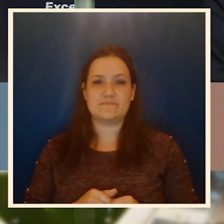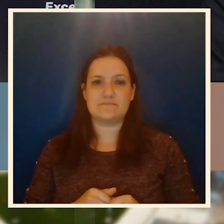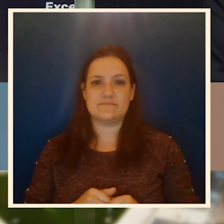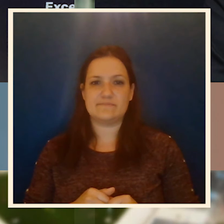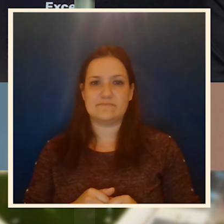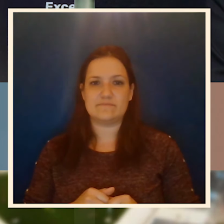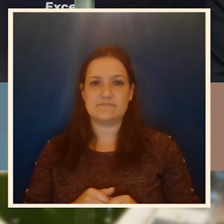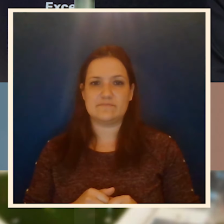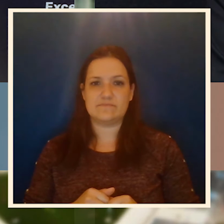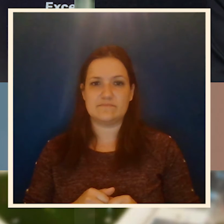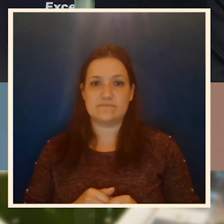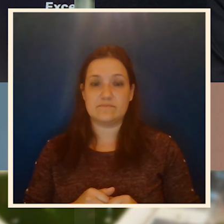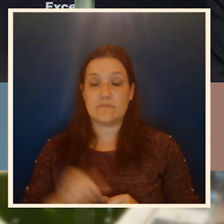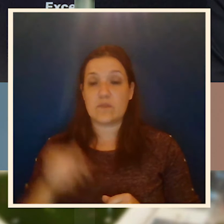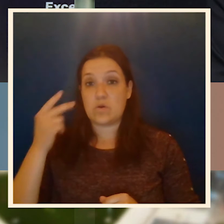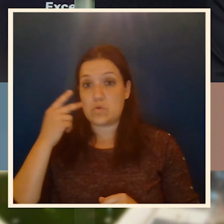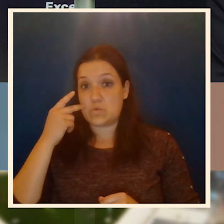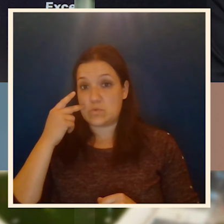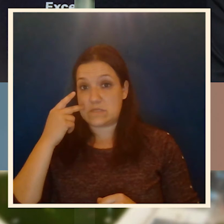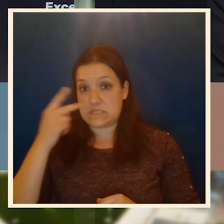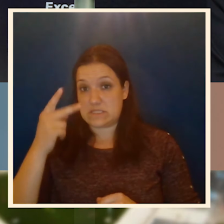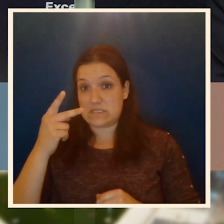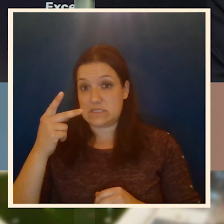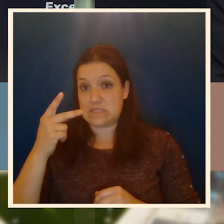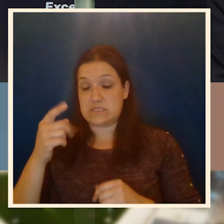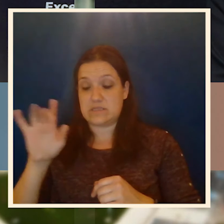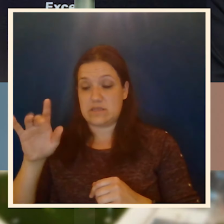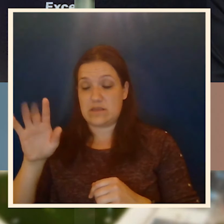experiencing. And as I mentioned, that we're definitely seeing